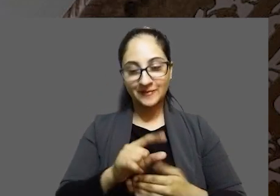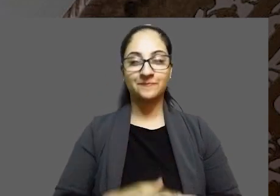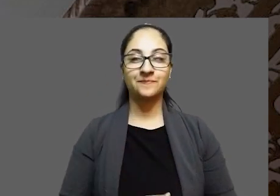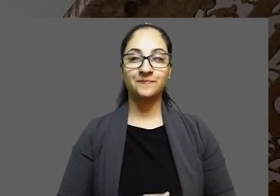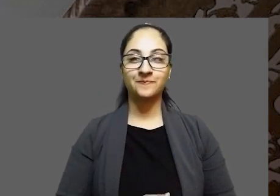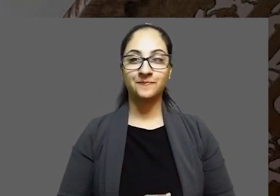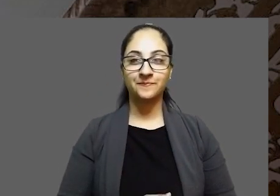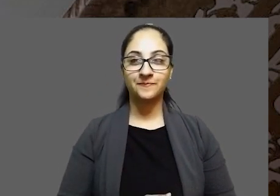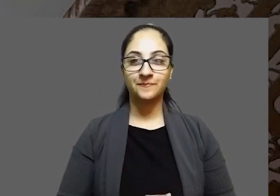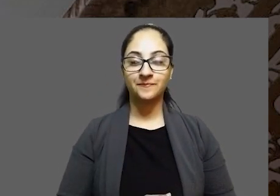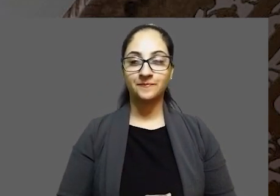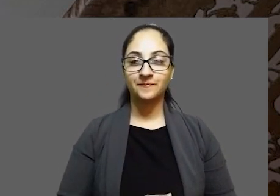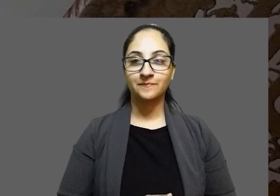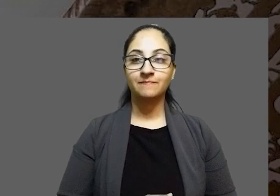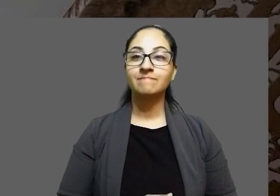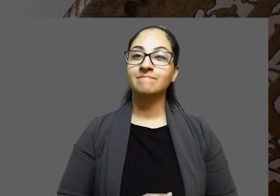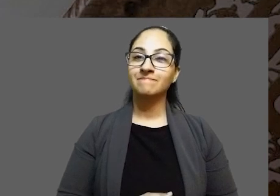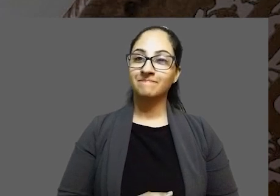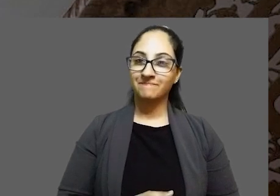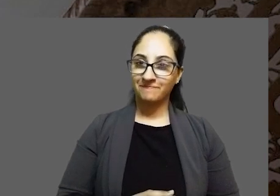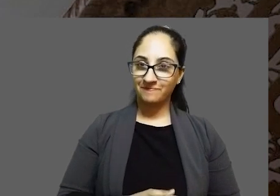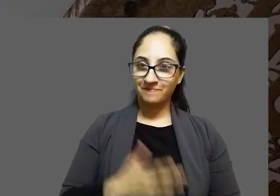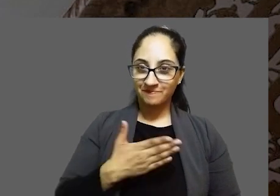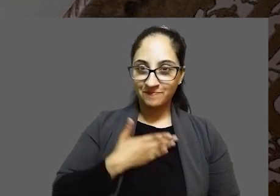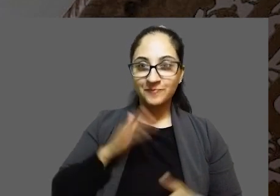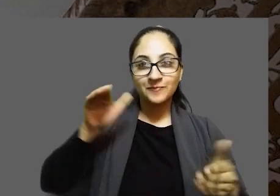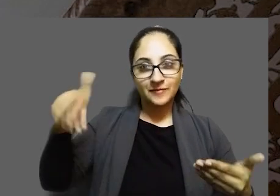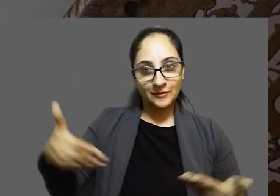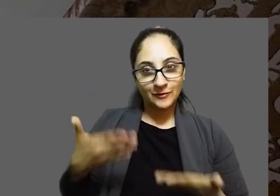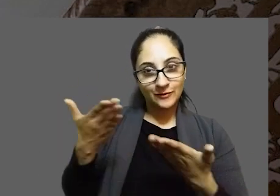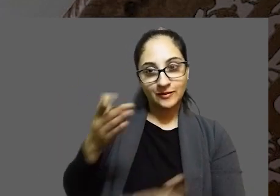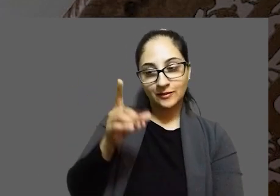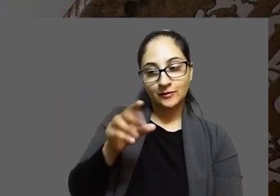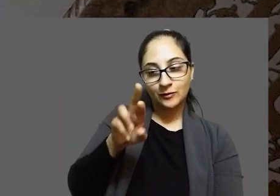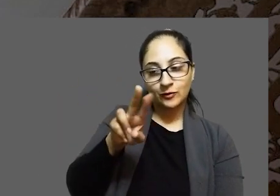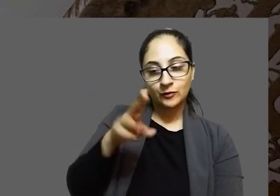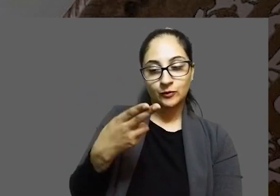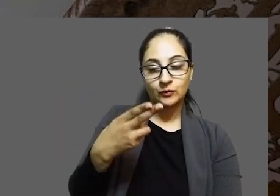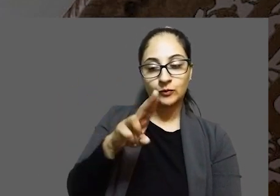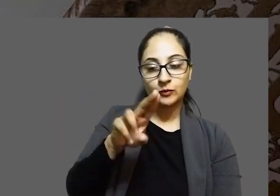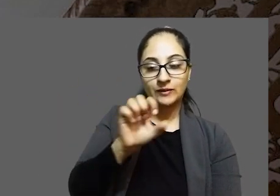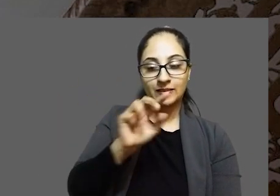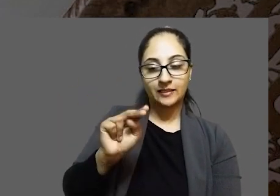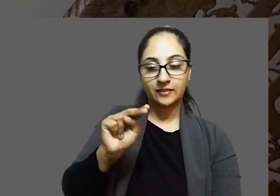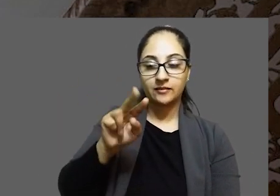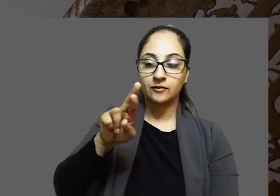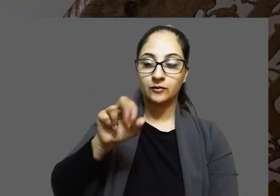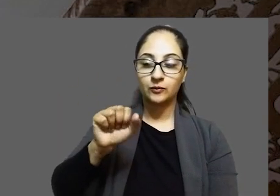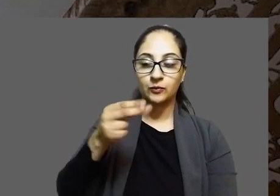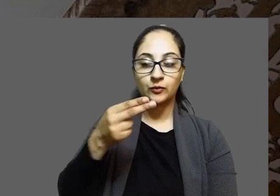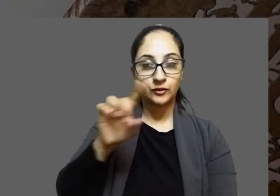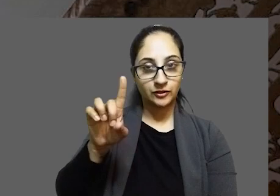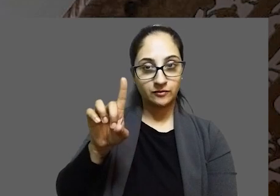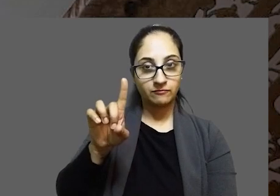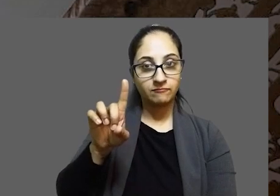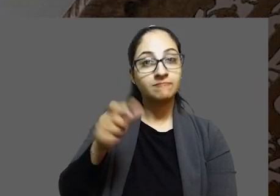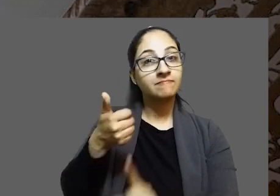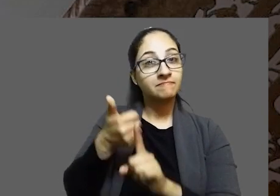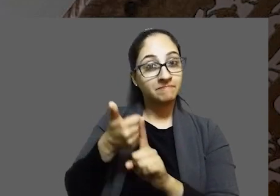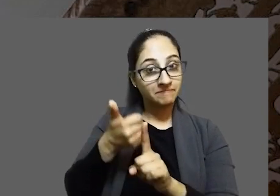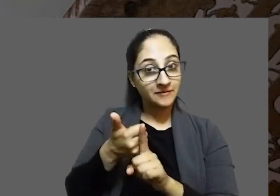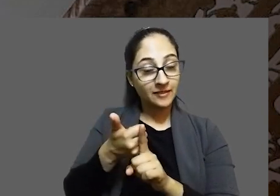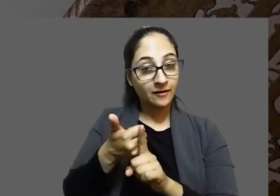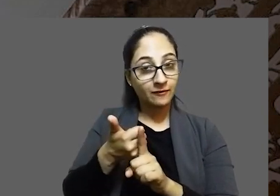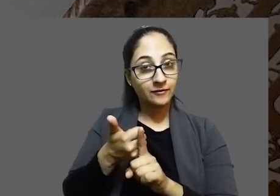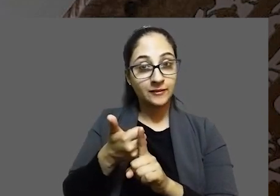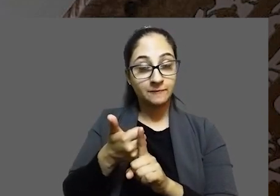musical expressions. And now, I warmly welcome Dr. Hussein Rashid to the show. Dr. Rashid